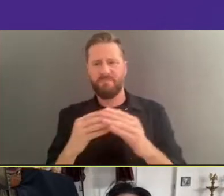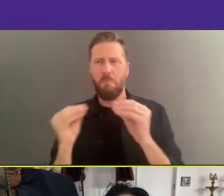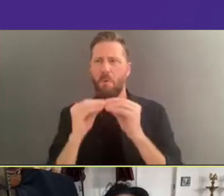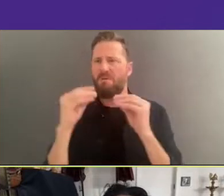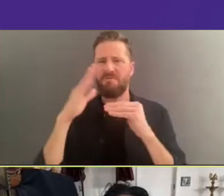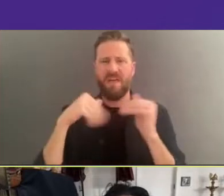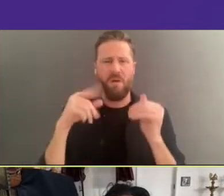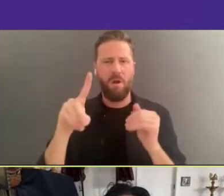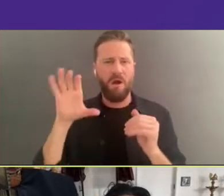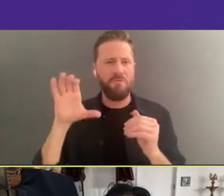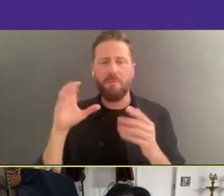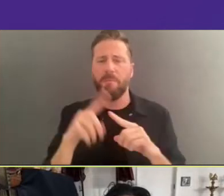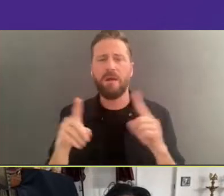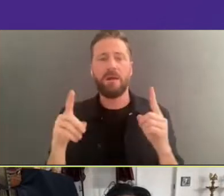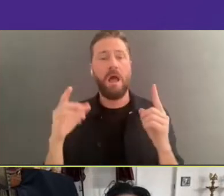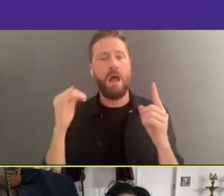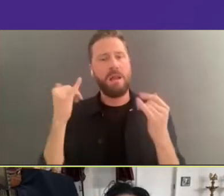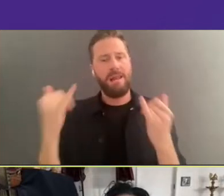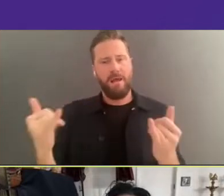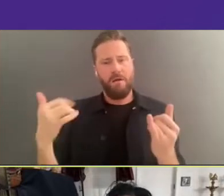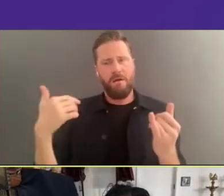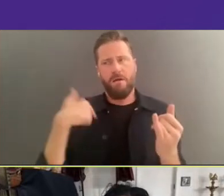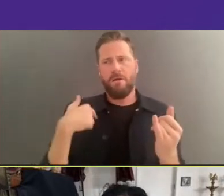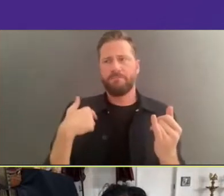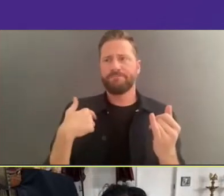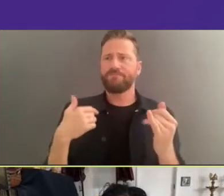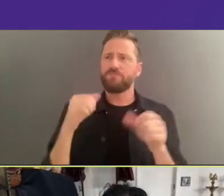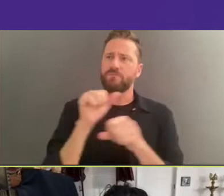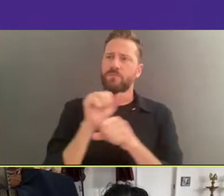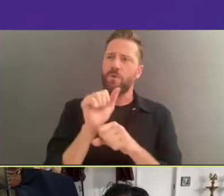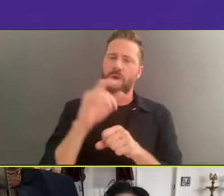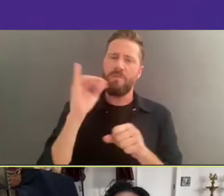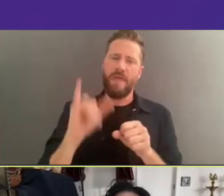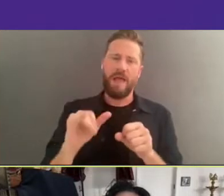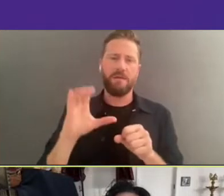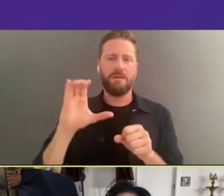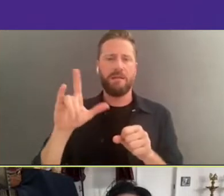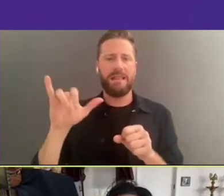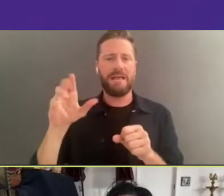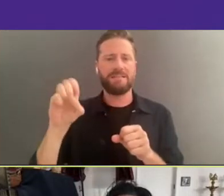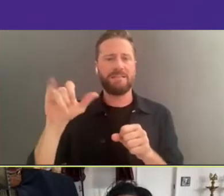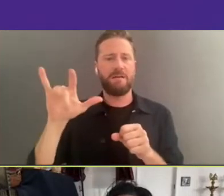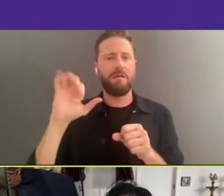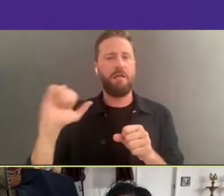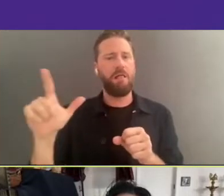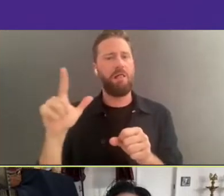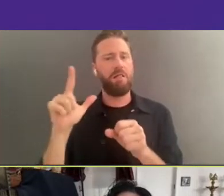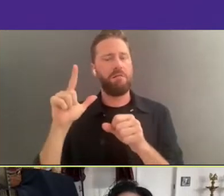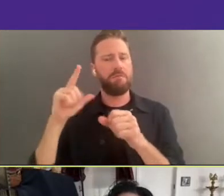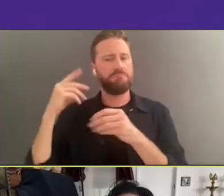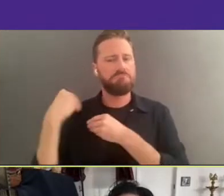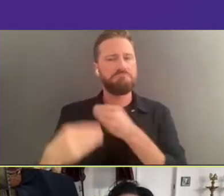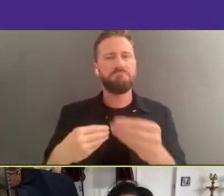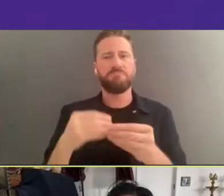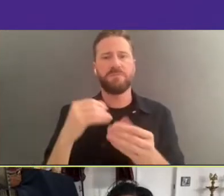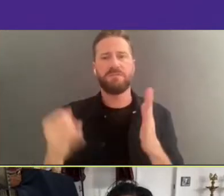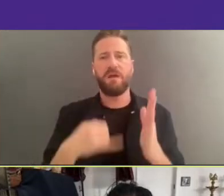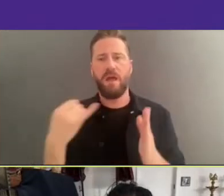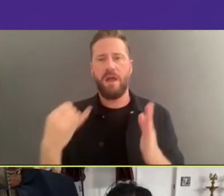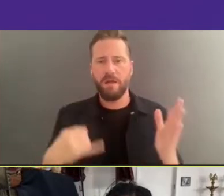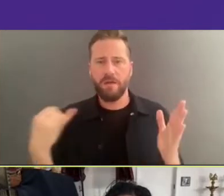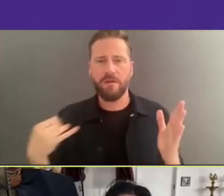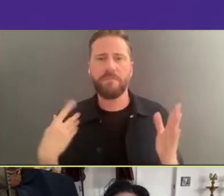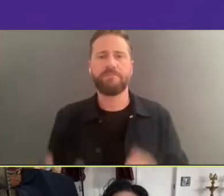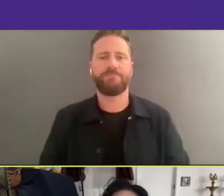within what is currently categorized as the classical styles. Kathak, Bharatanatyam, Odissi,